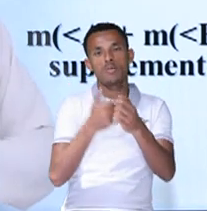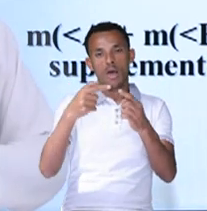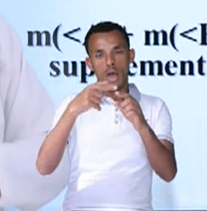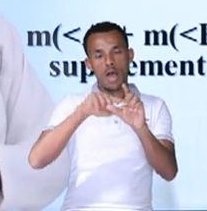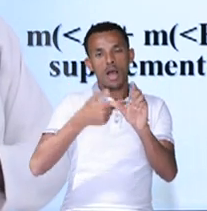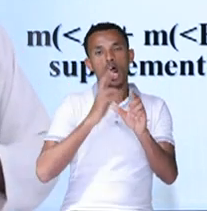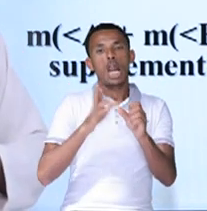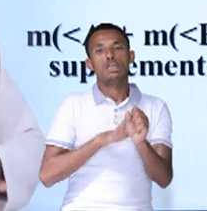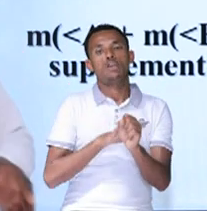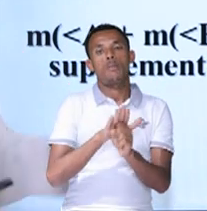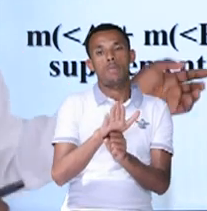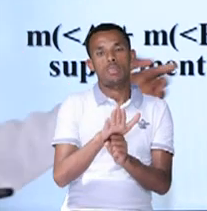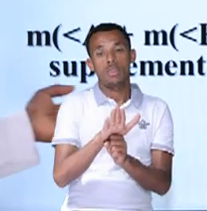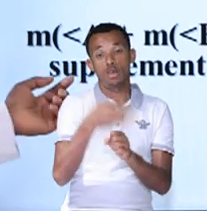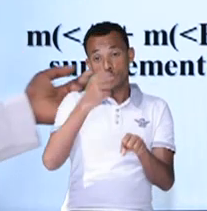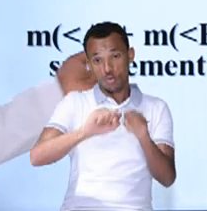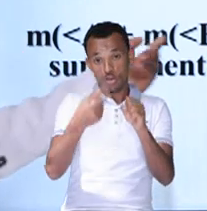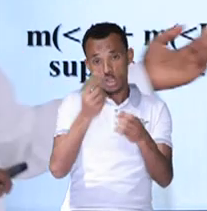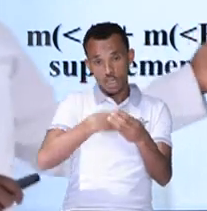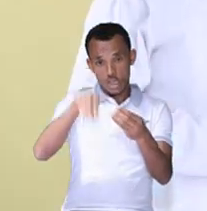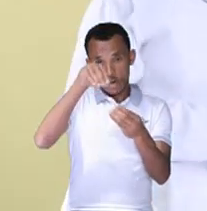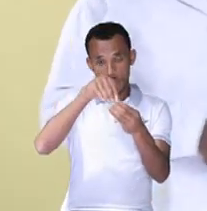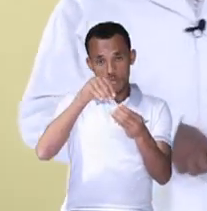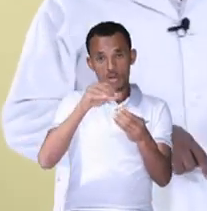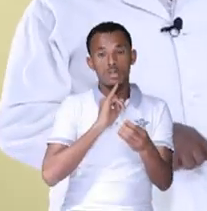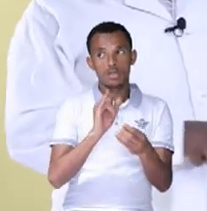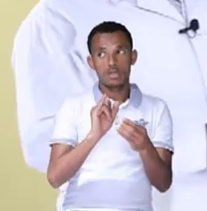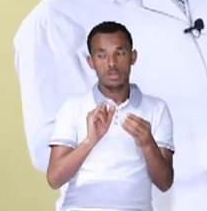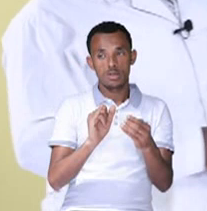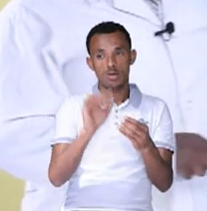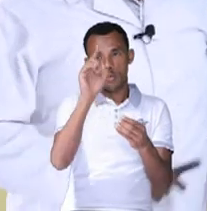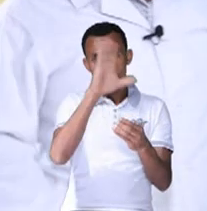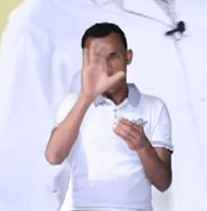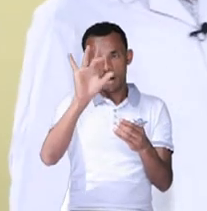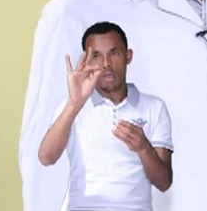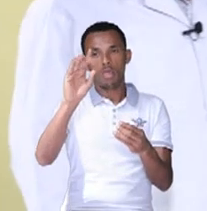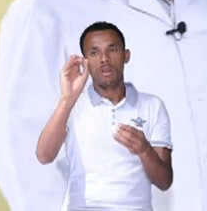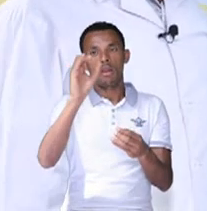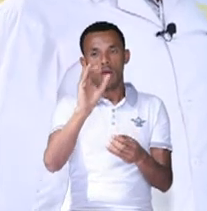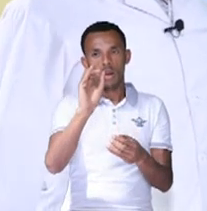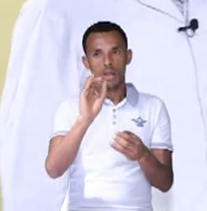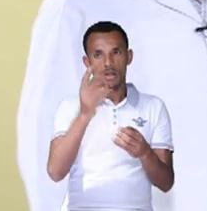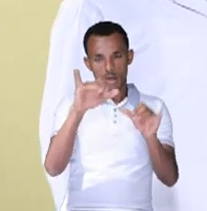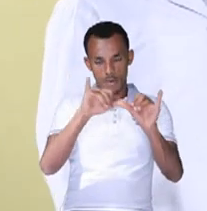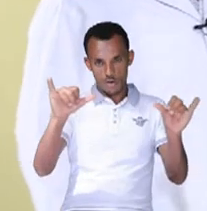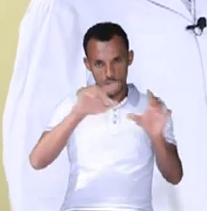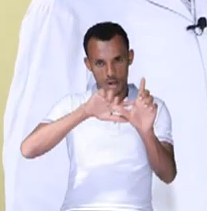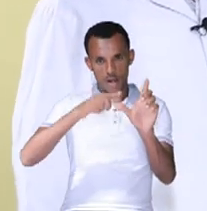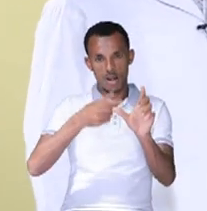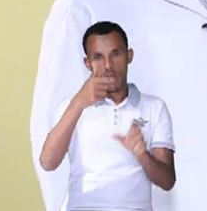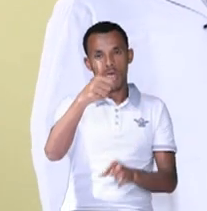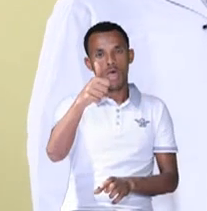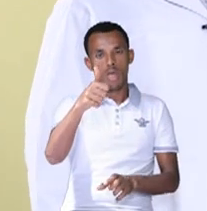are supplementary. So the sum is 180 degree. So the measure of angle